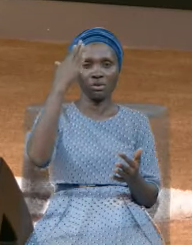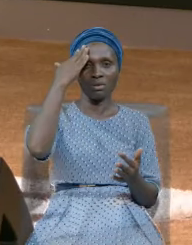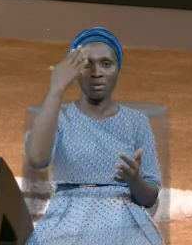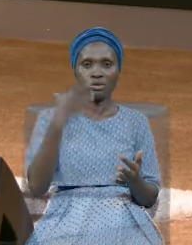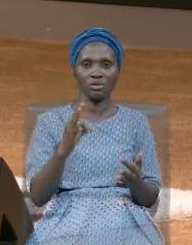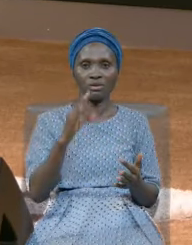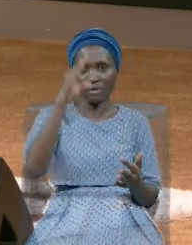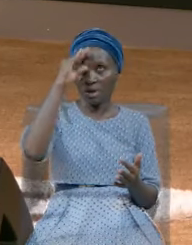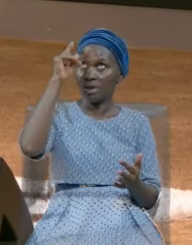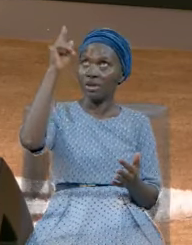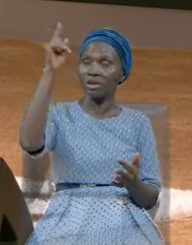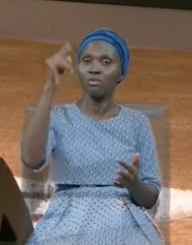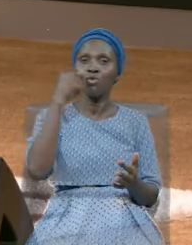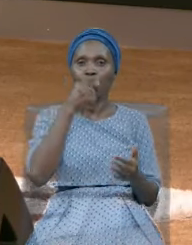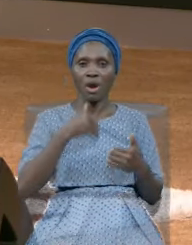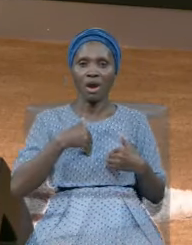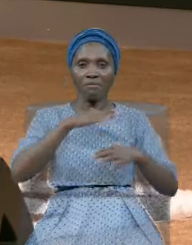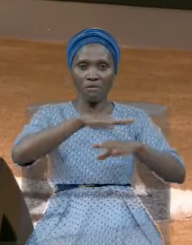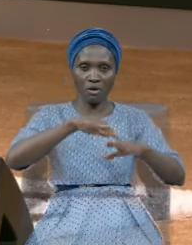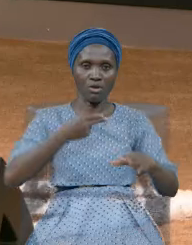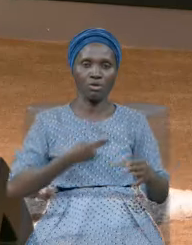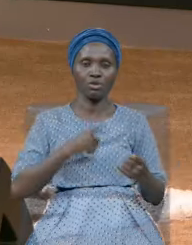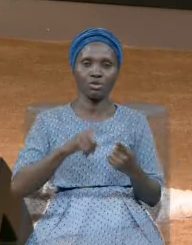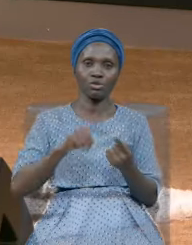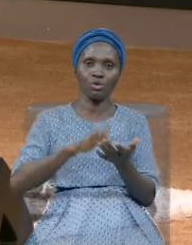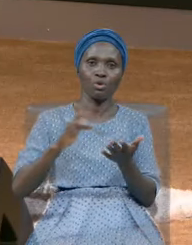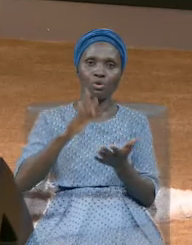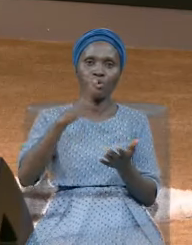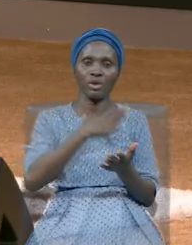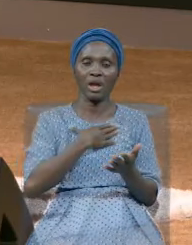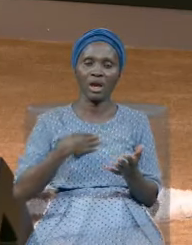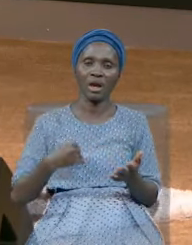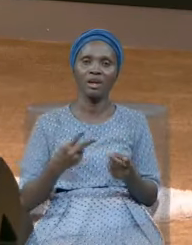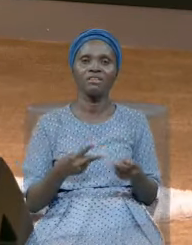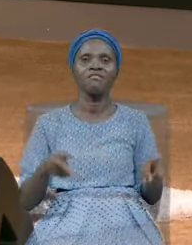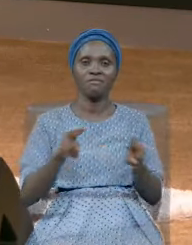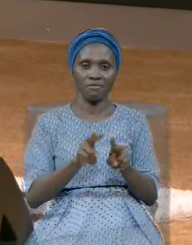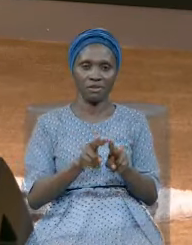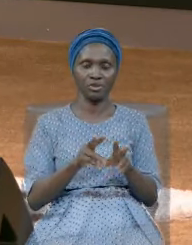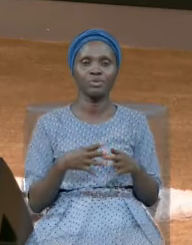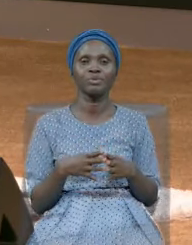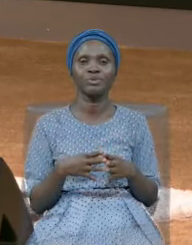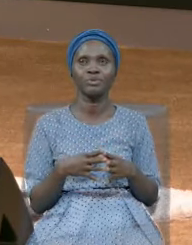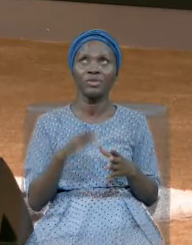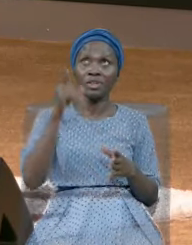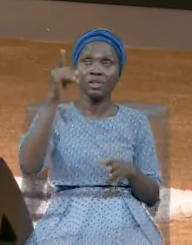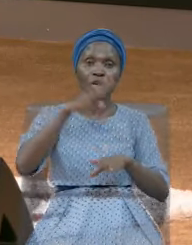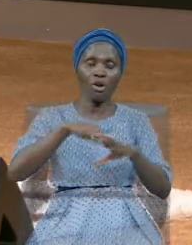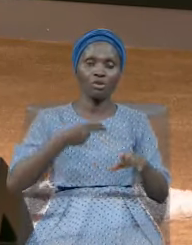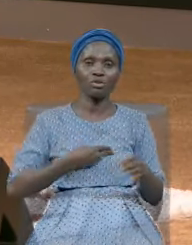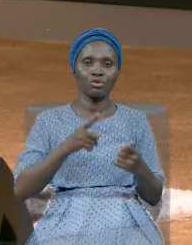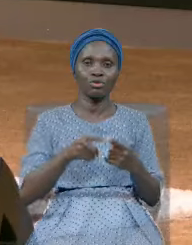him that has called us to glory and virtue. He calls us to virtue, not